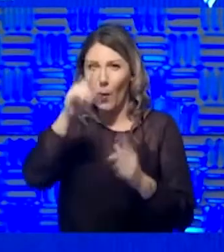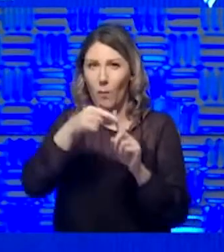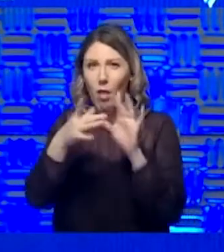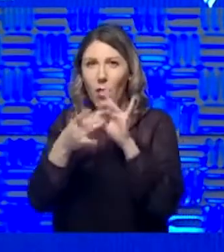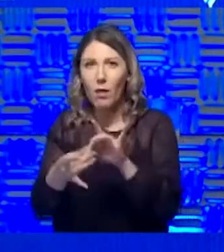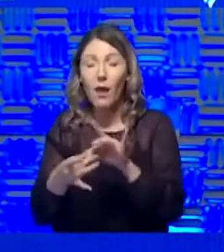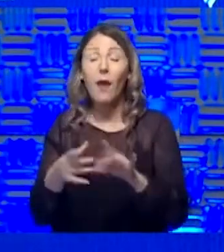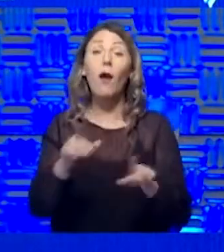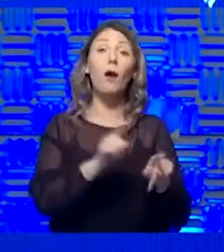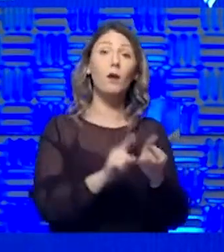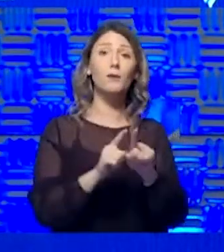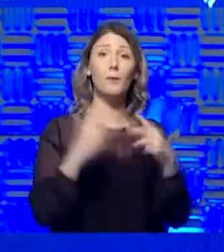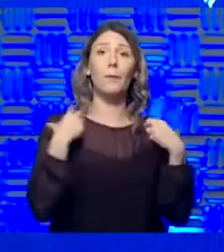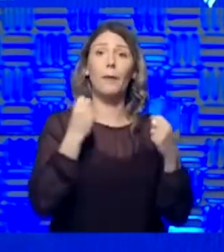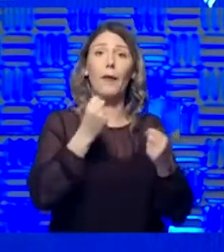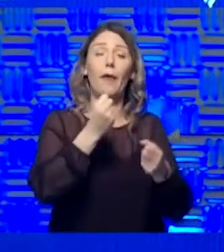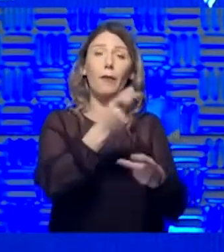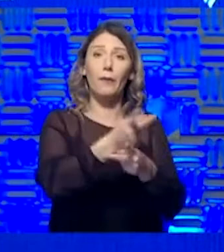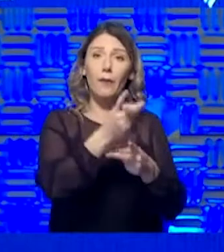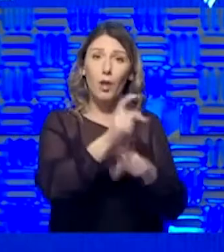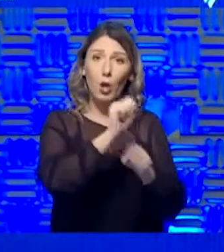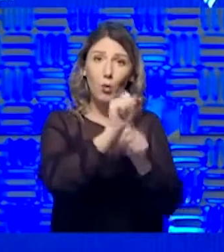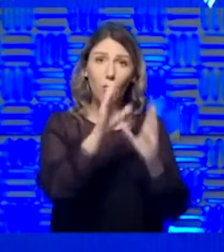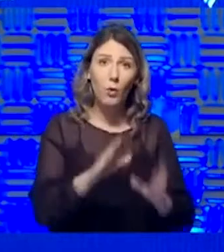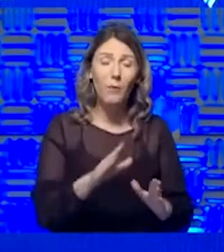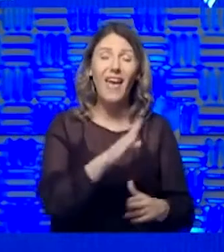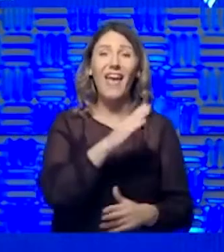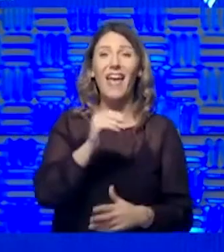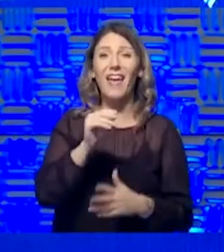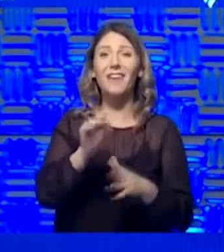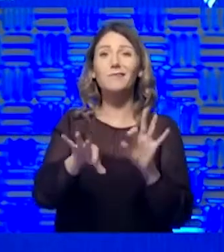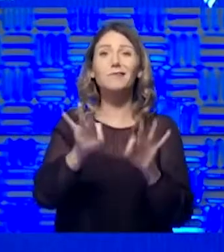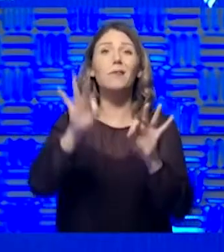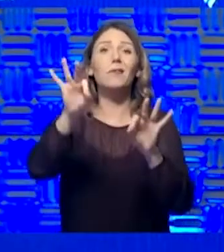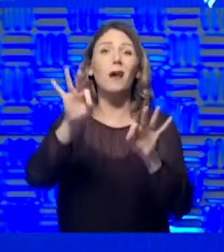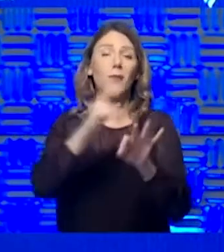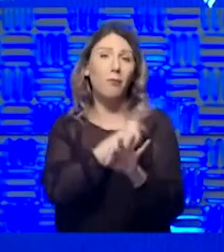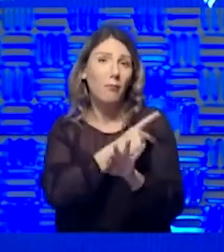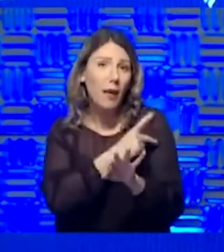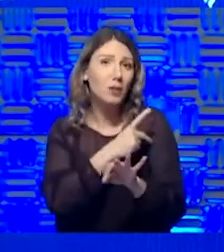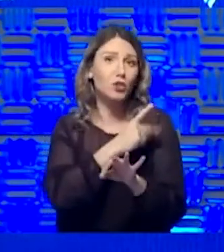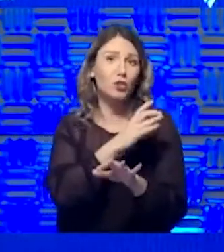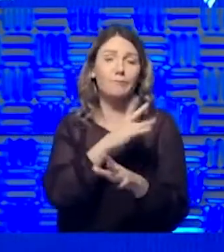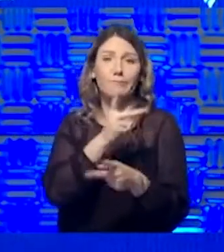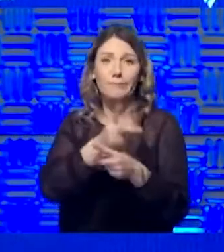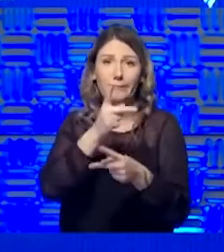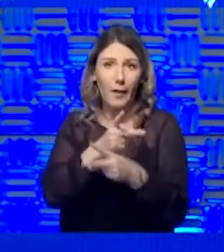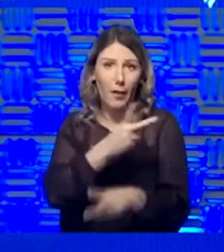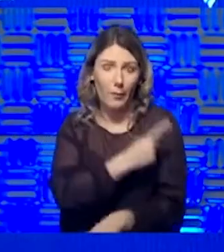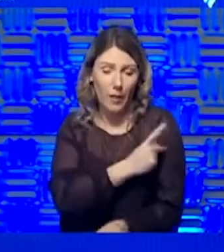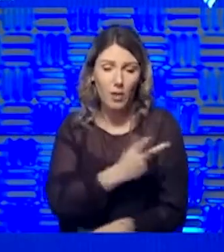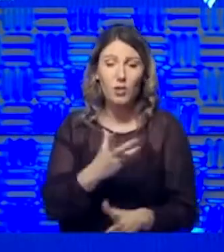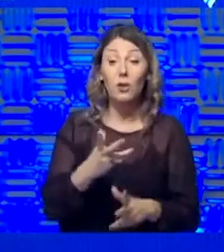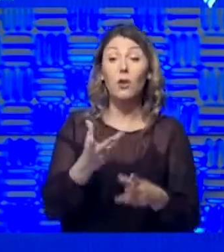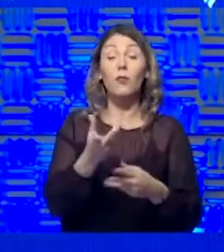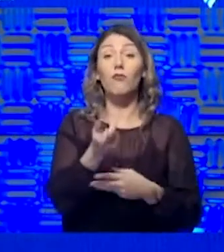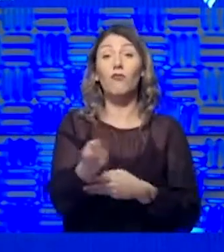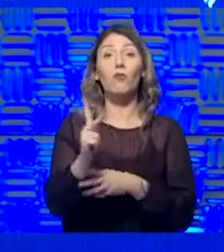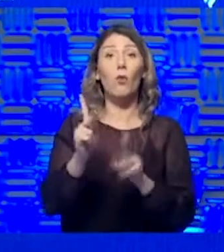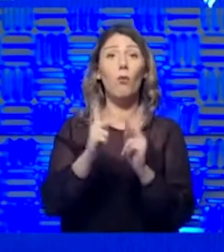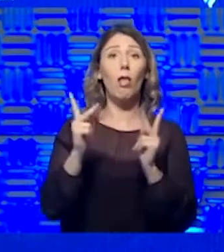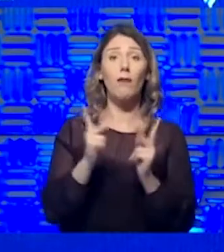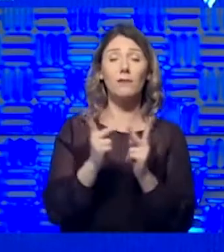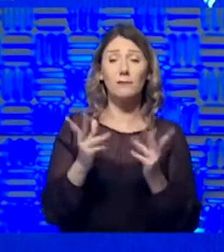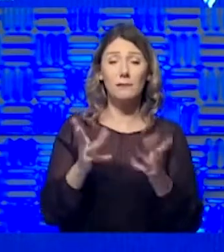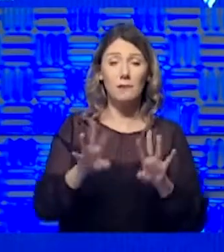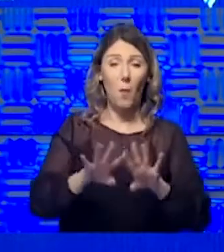healthcare employees and select patient populations. We've not opened it up more broadly. There are some places that have opened it up more broadly because they